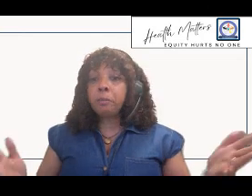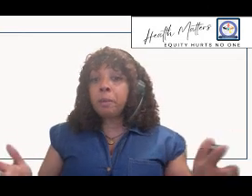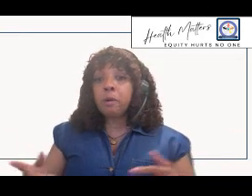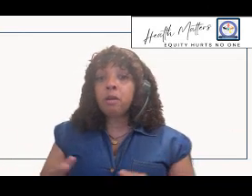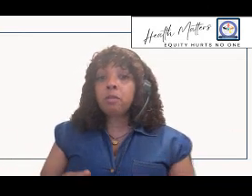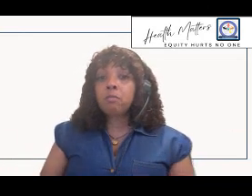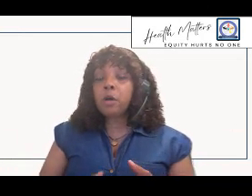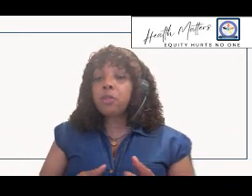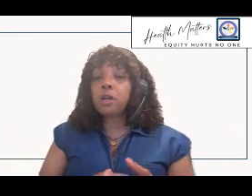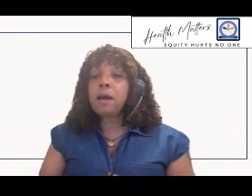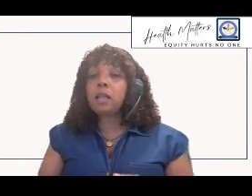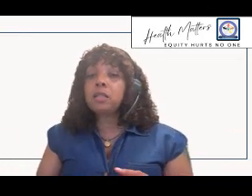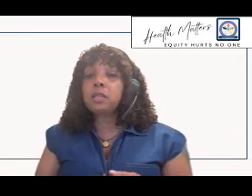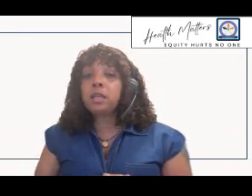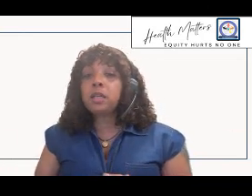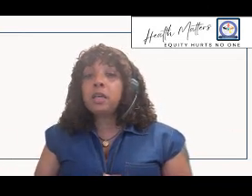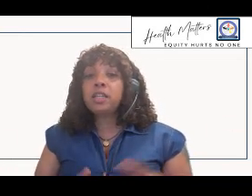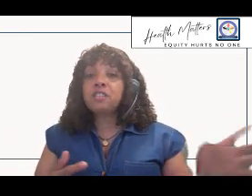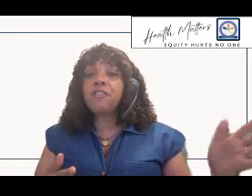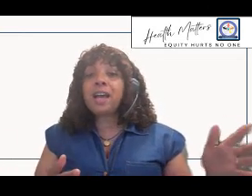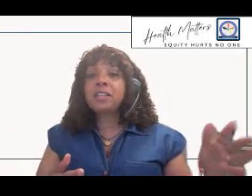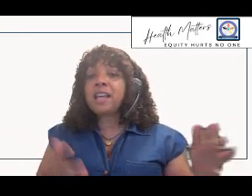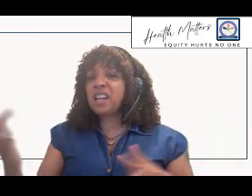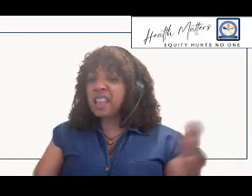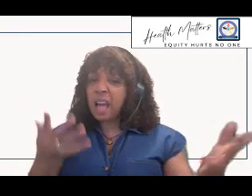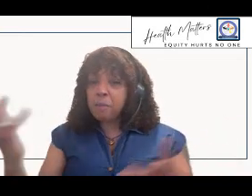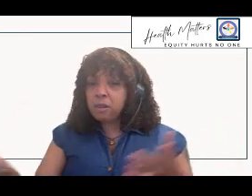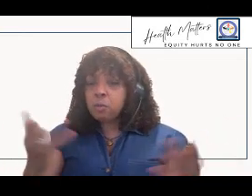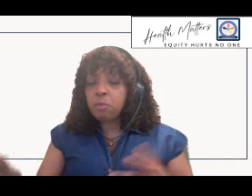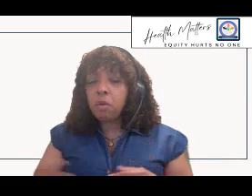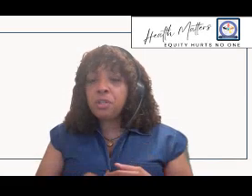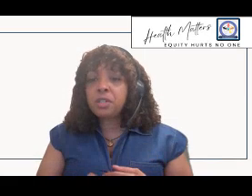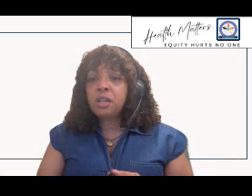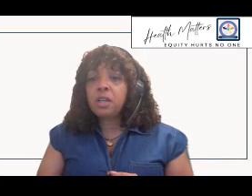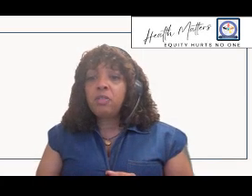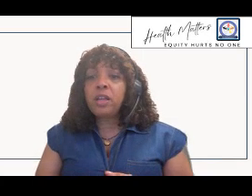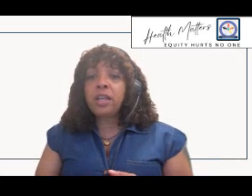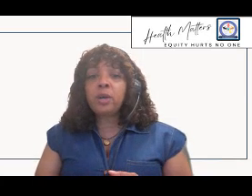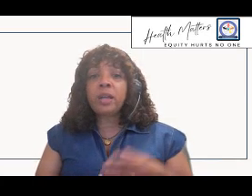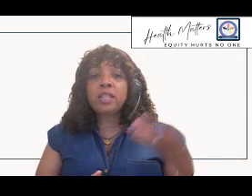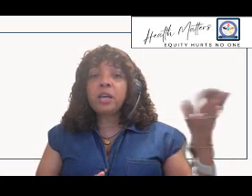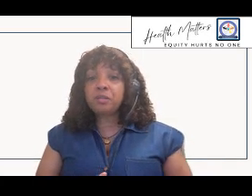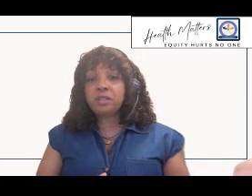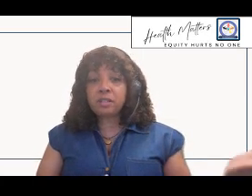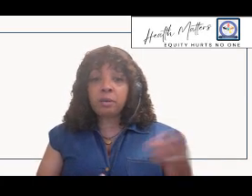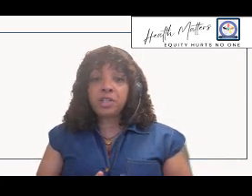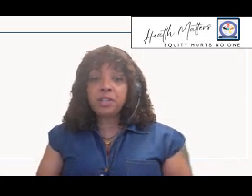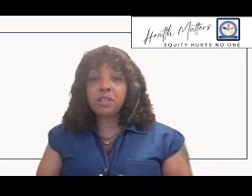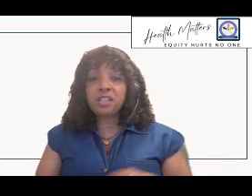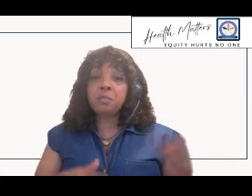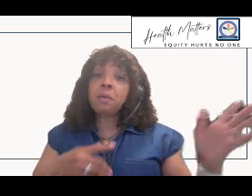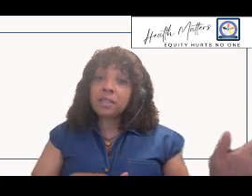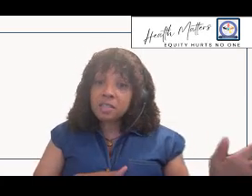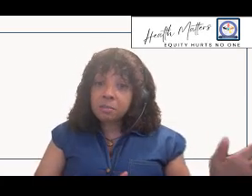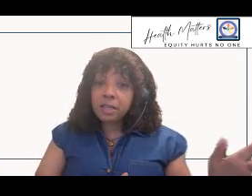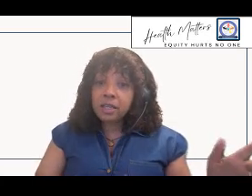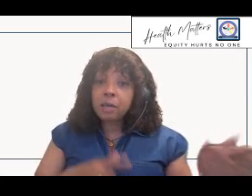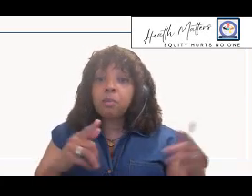if you remember, Health and All Policy is defined as that collaborative approach that integrates health considerations